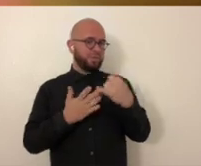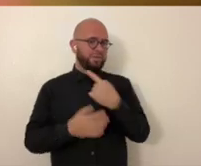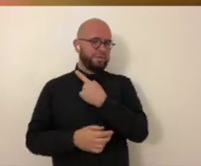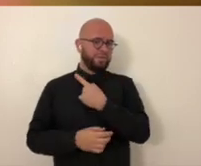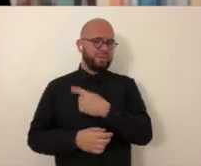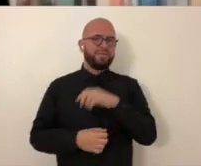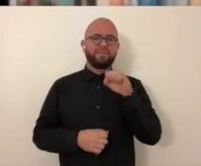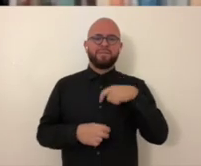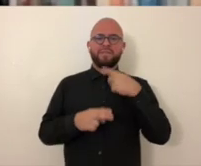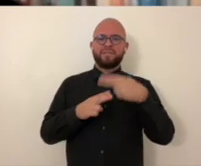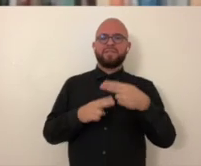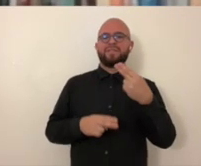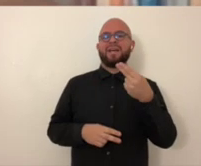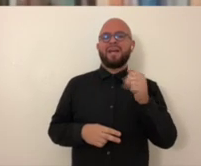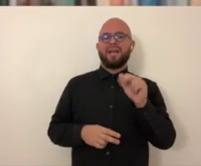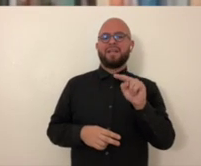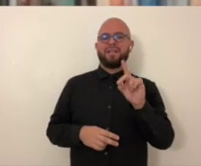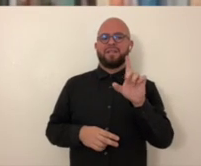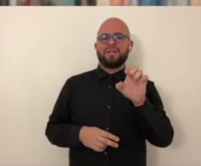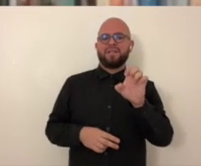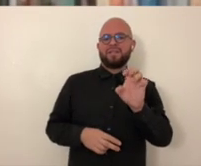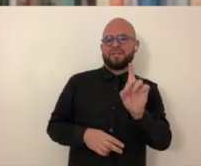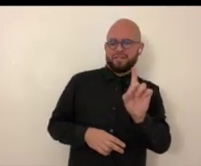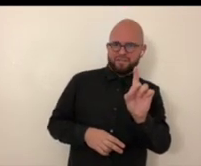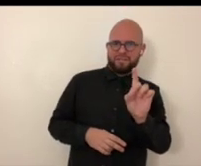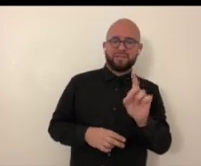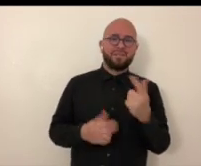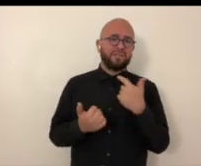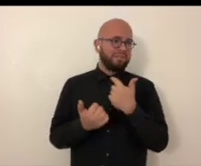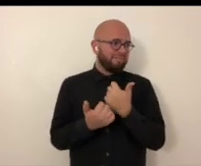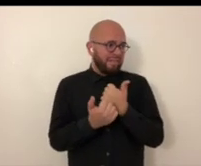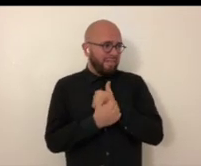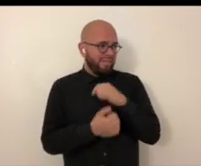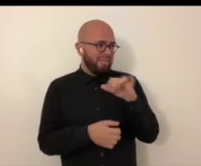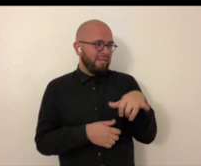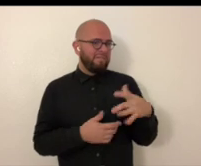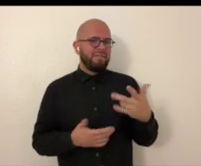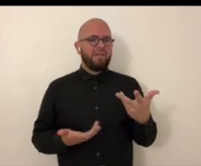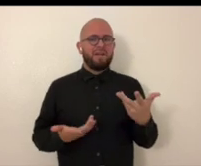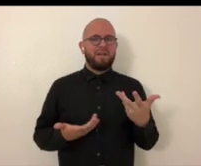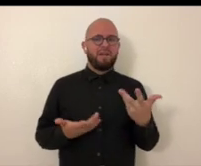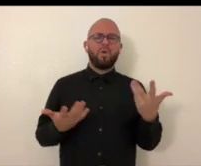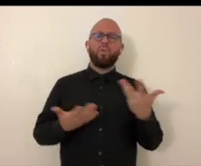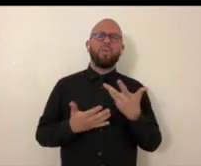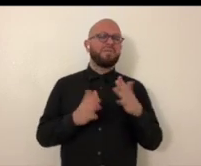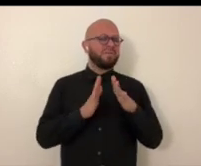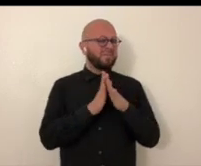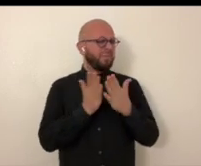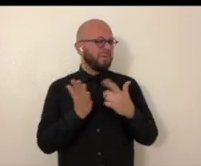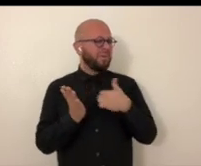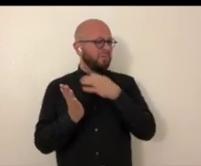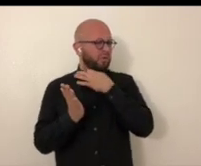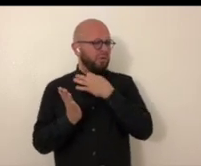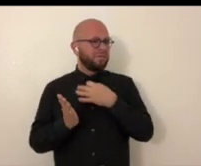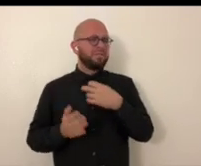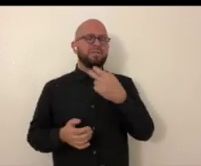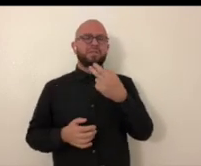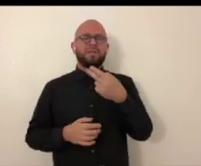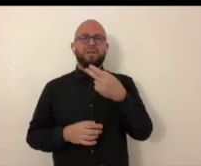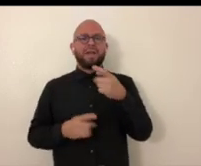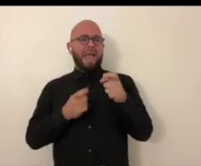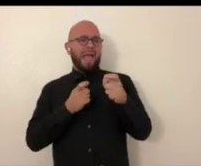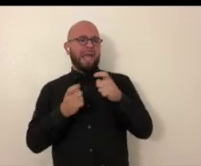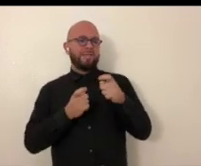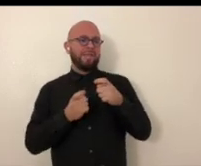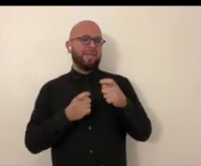work. Absolutely. I'd like to share your piece. Yes, it's called Handled. Love that. What